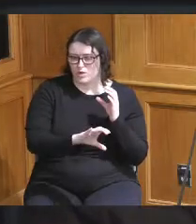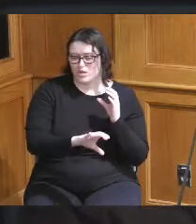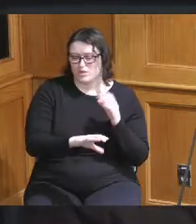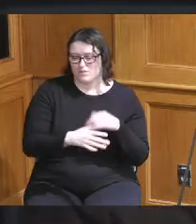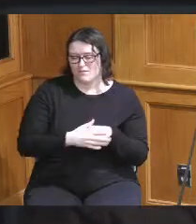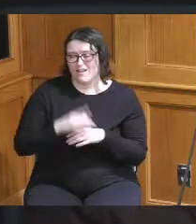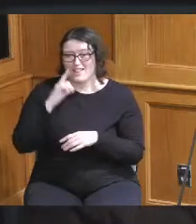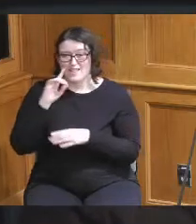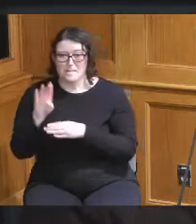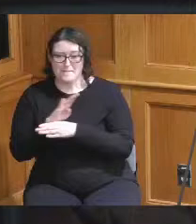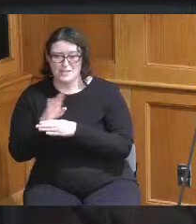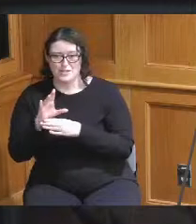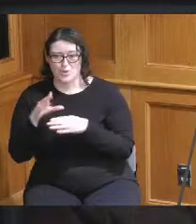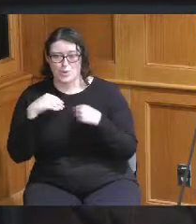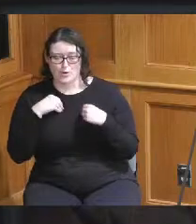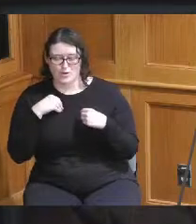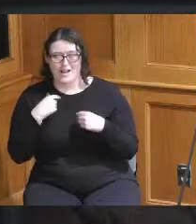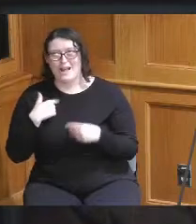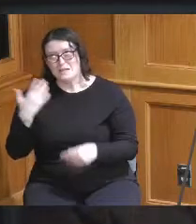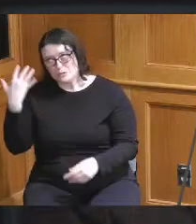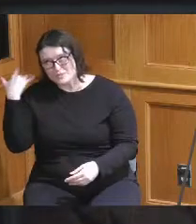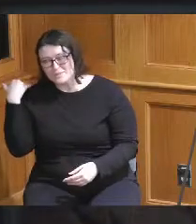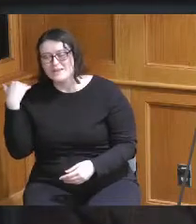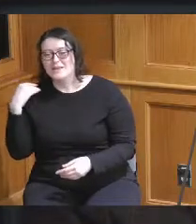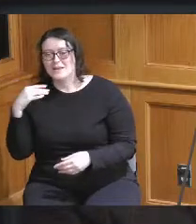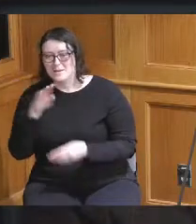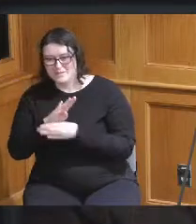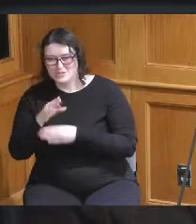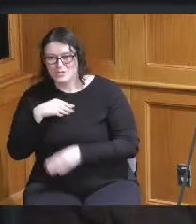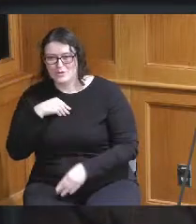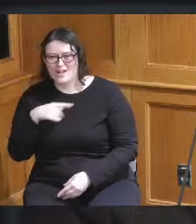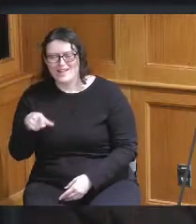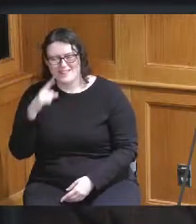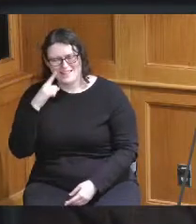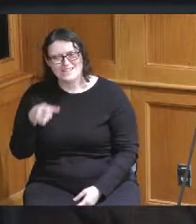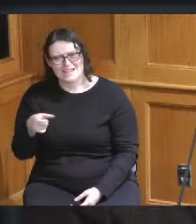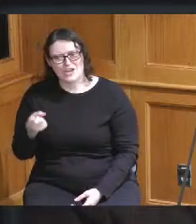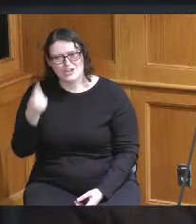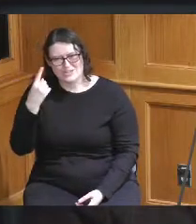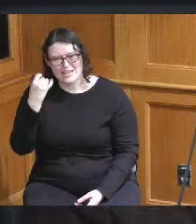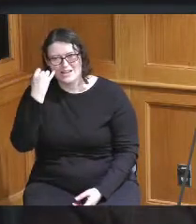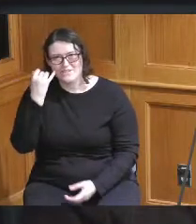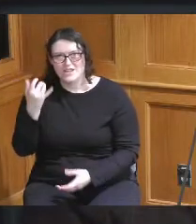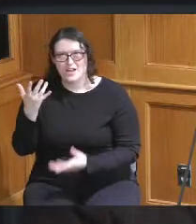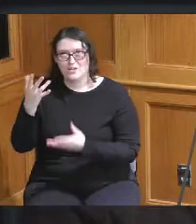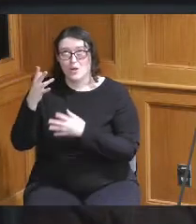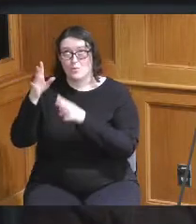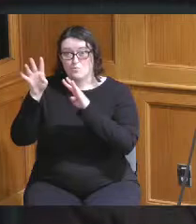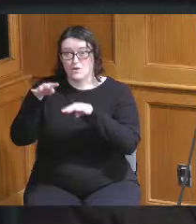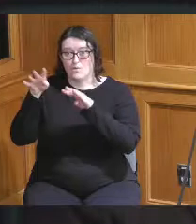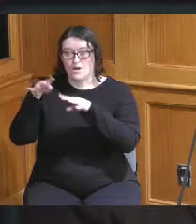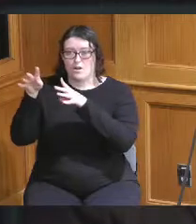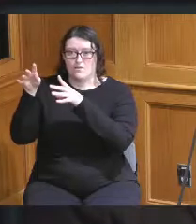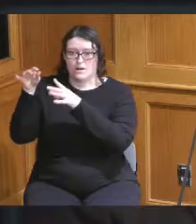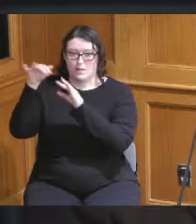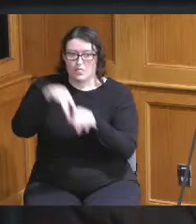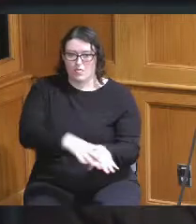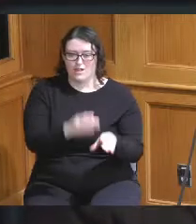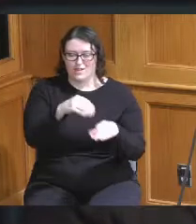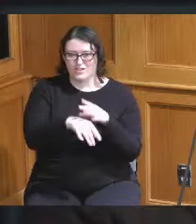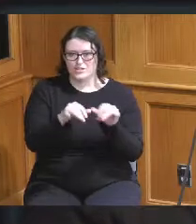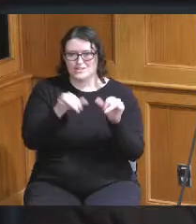think business owners, I used to be a business owner, I think business owners understand that if they are dumping water into a system and not being charged for